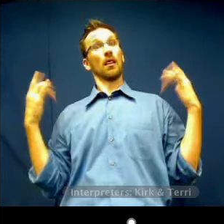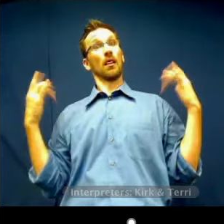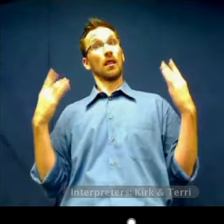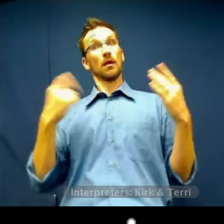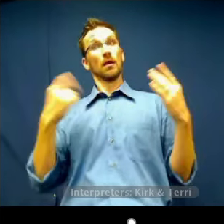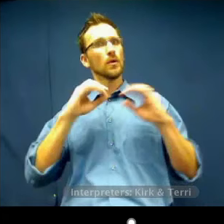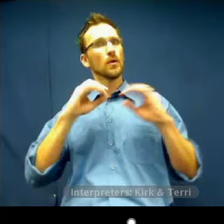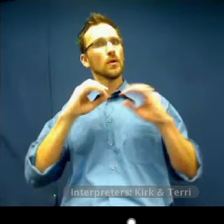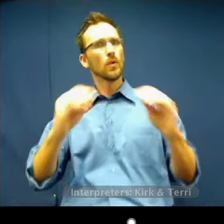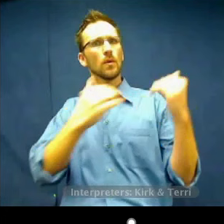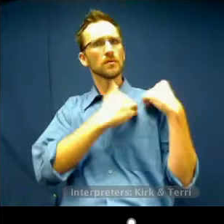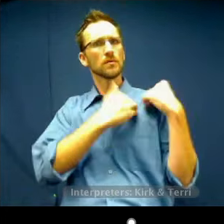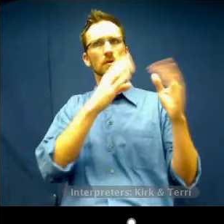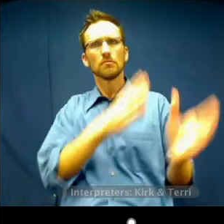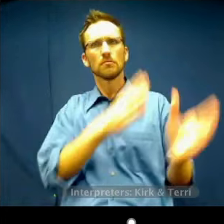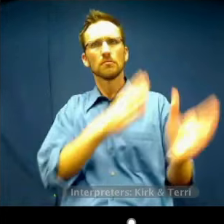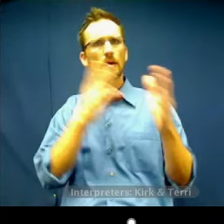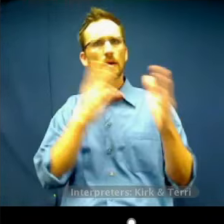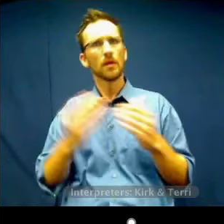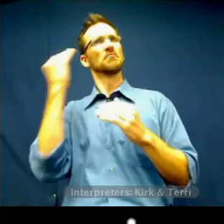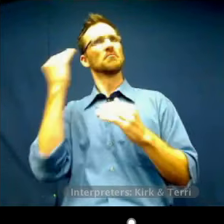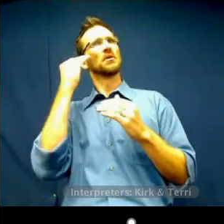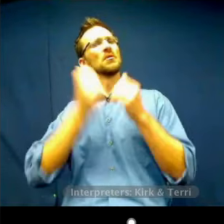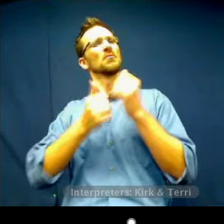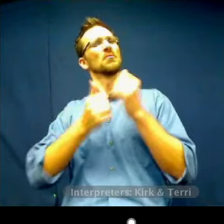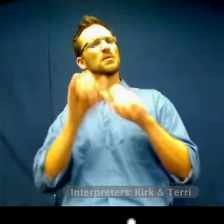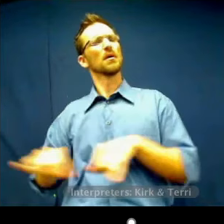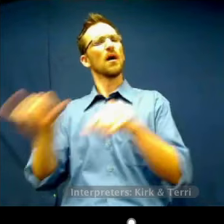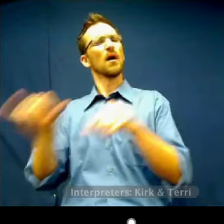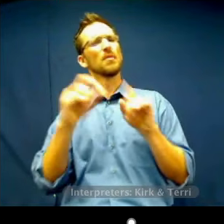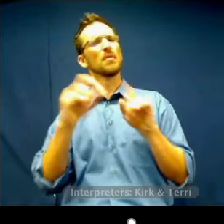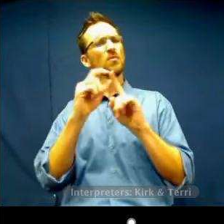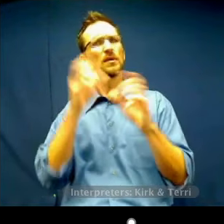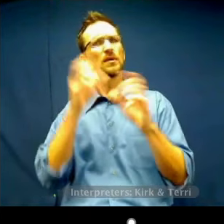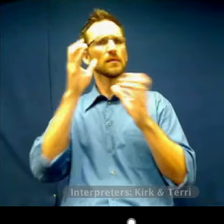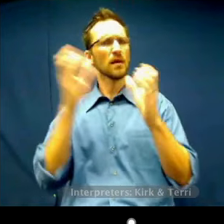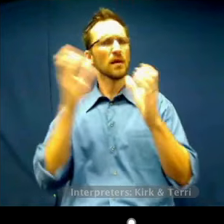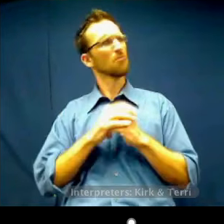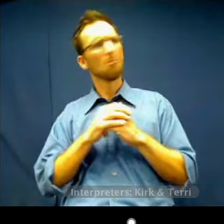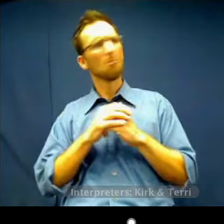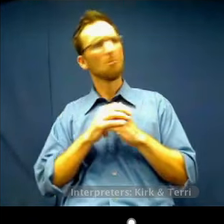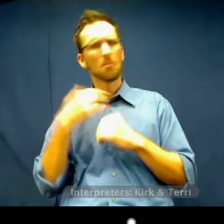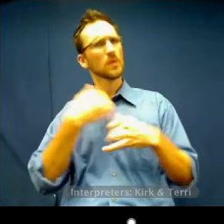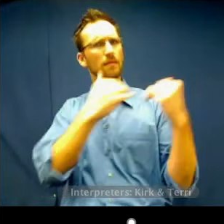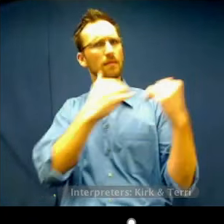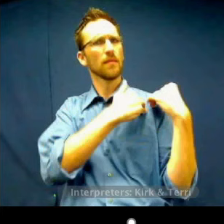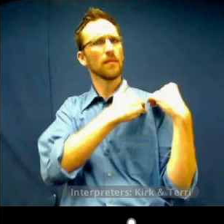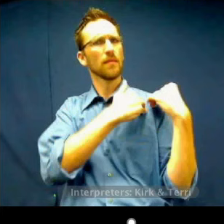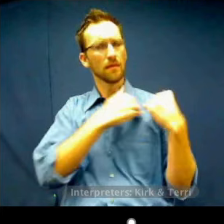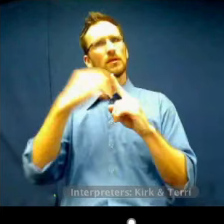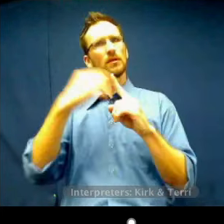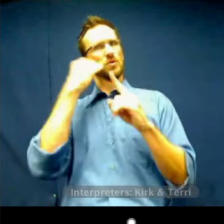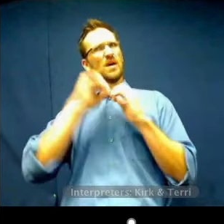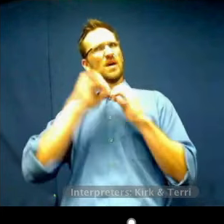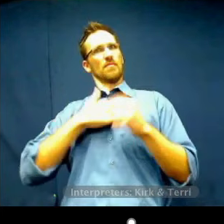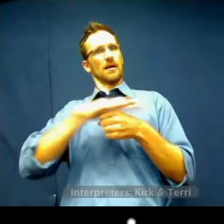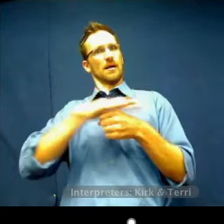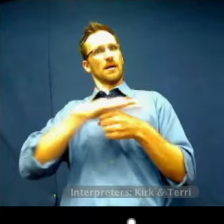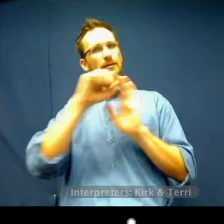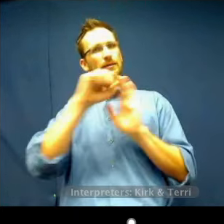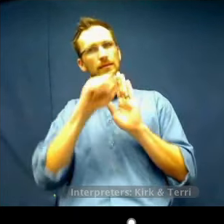to be familiar with the most common concepts and to be familiar with how their jurisdiction talks about the concepts.